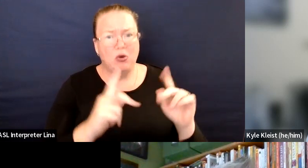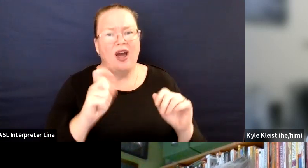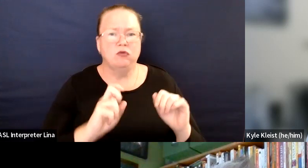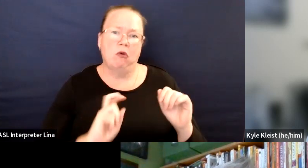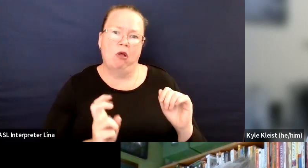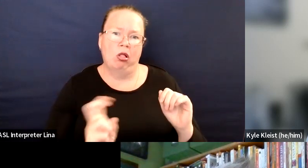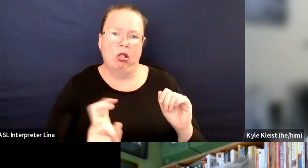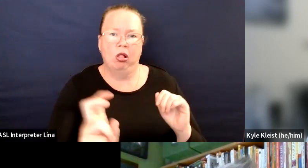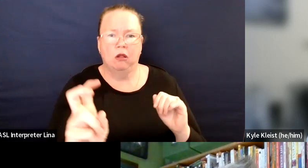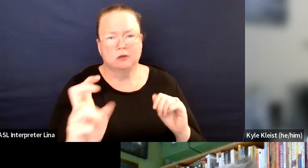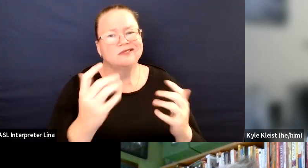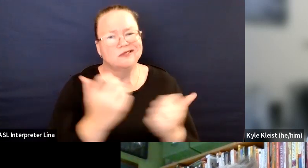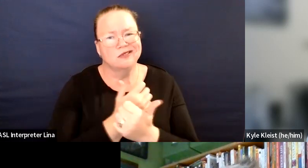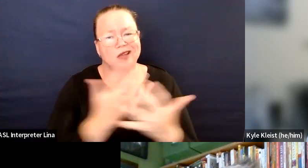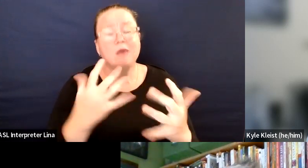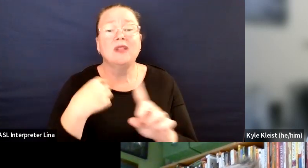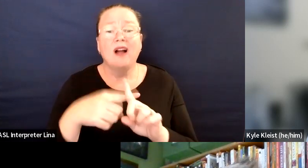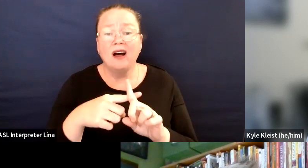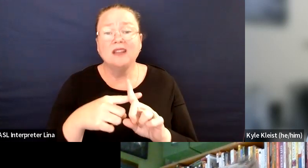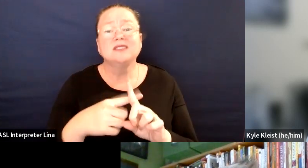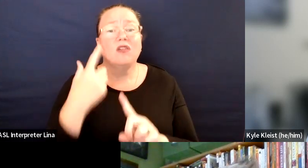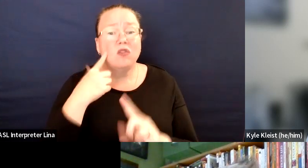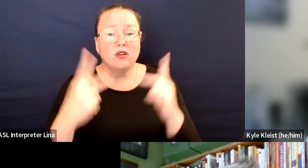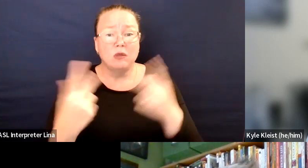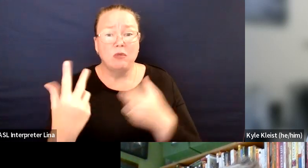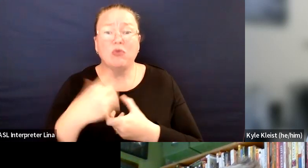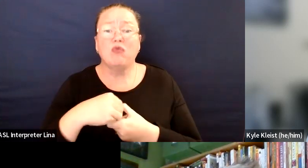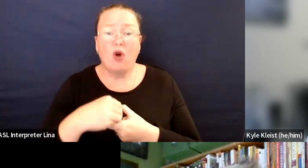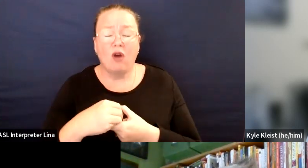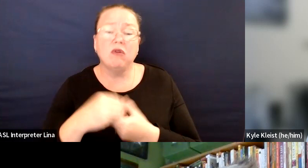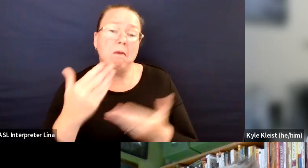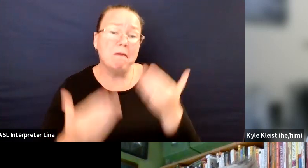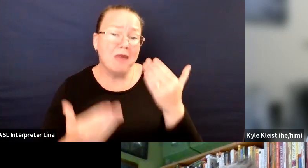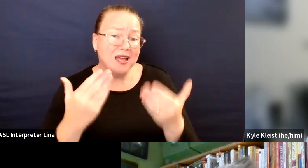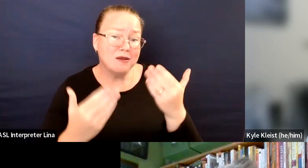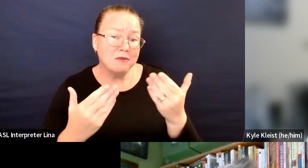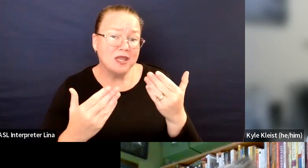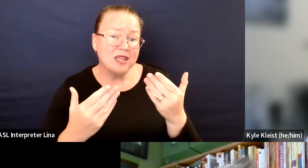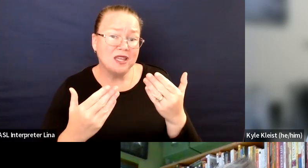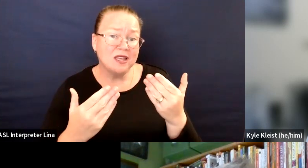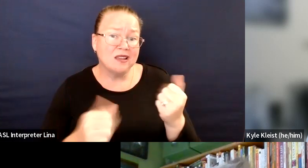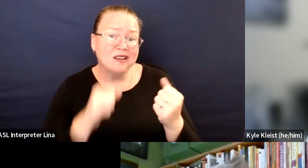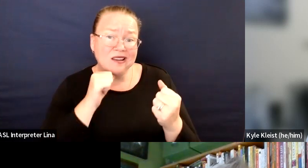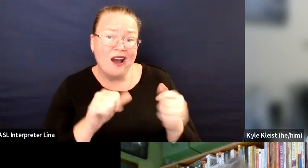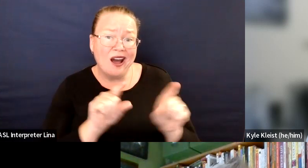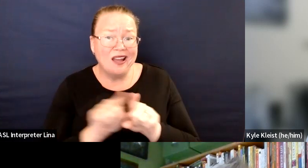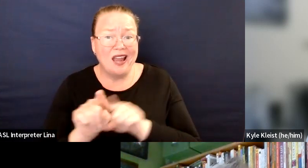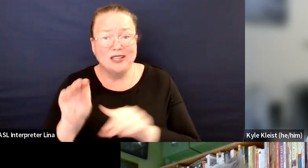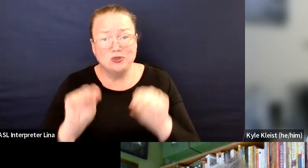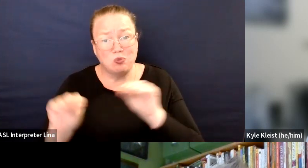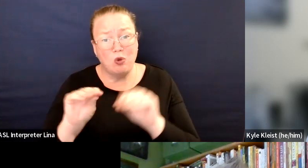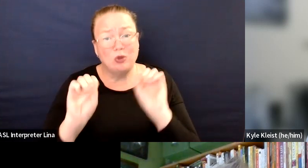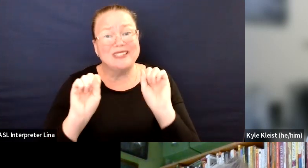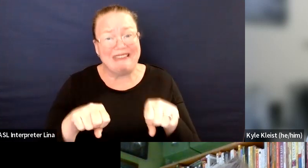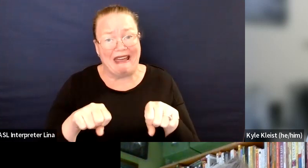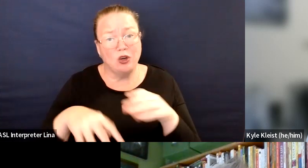travel. And especially, for the participants that may not be as mobily able